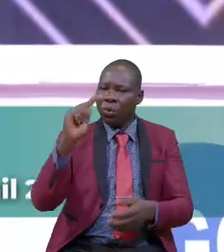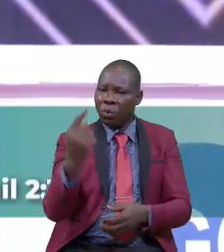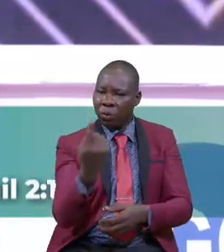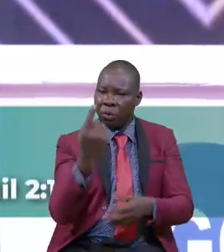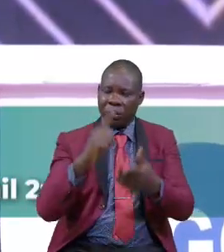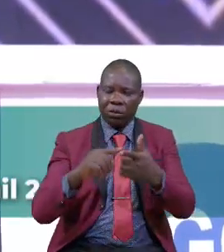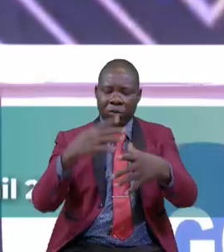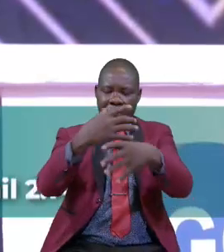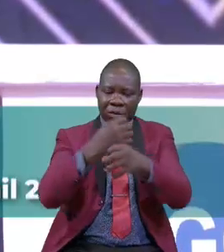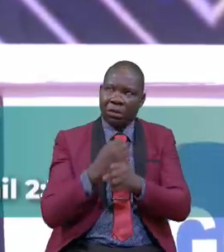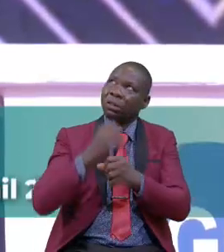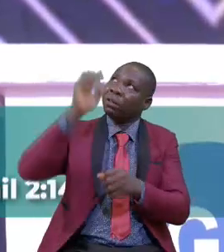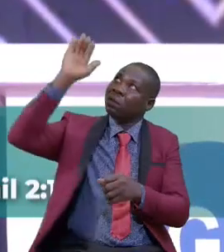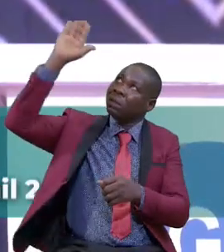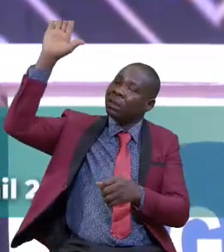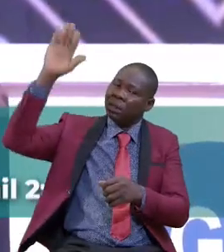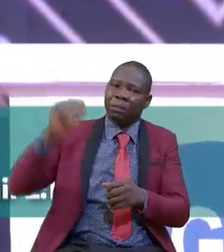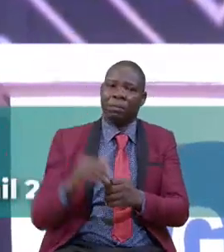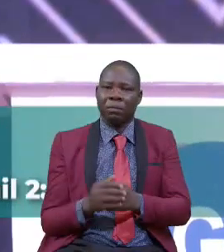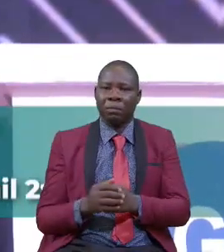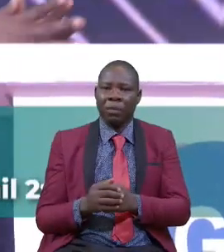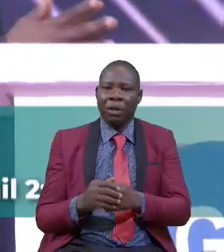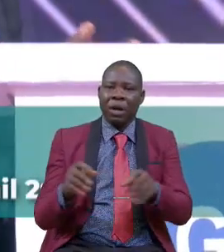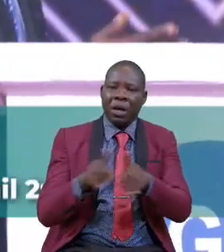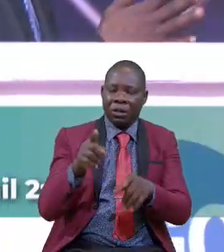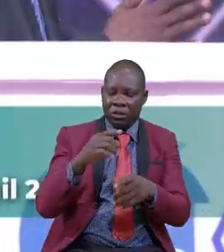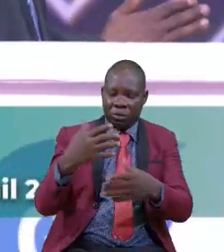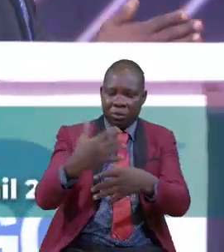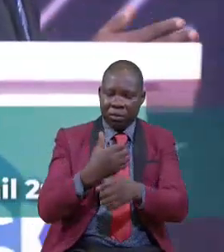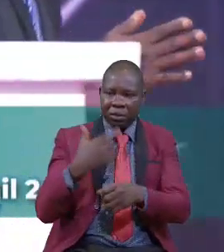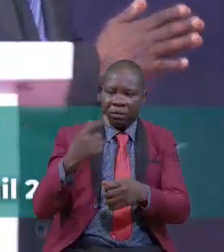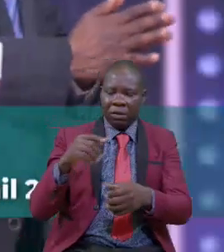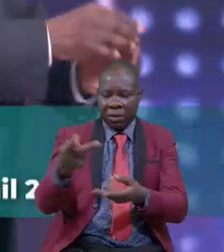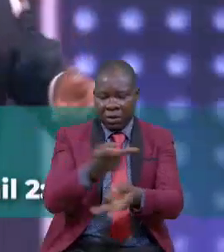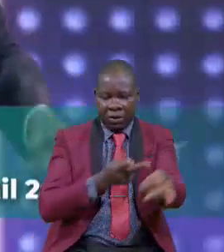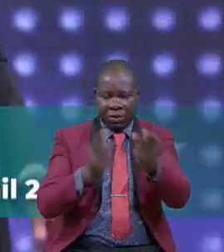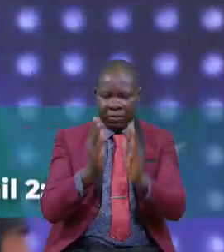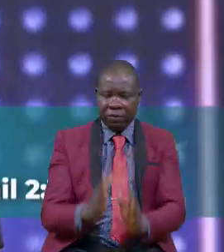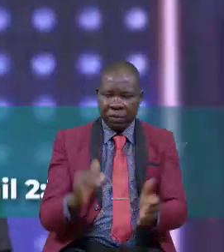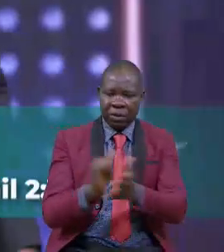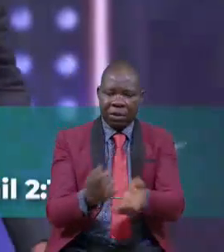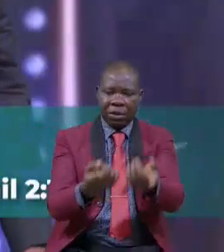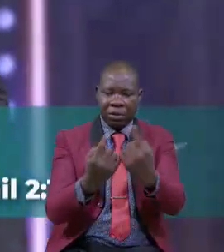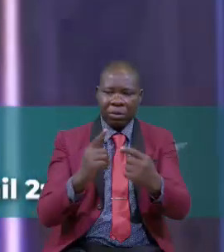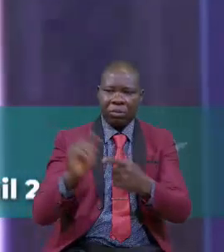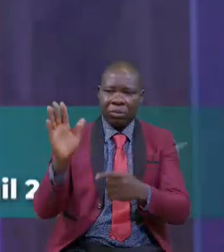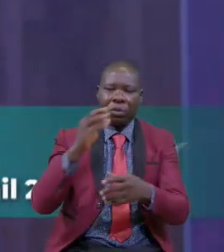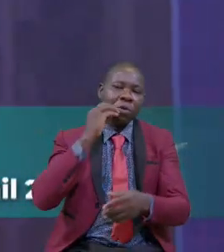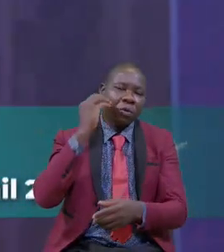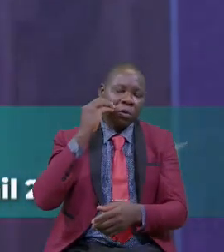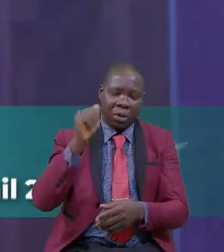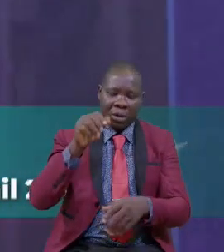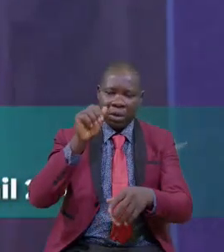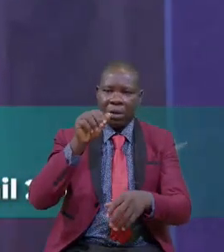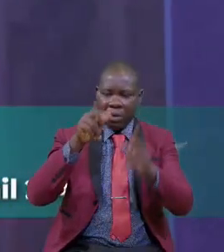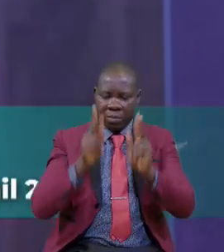you receive a visitor, a guest that comes to your home, a person that knocks at the door,